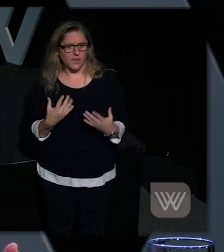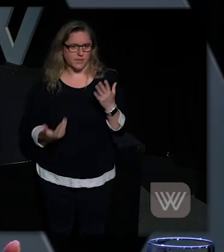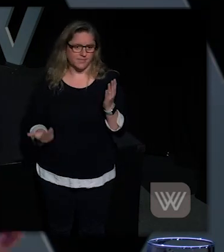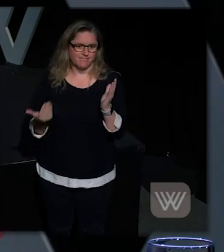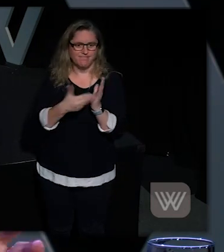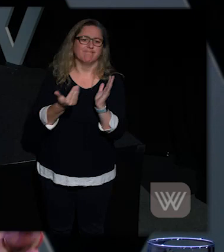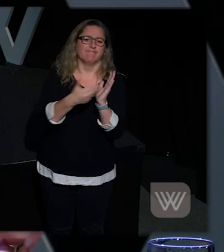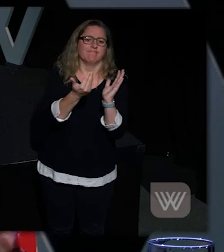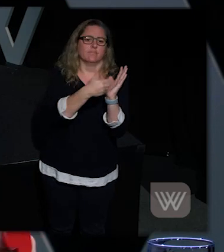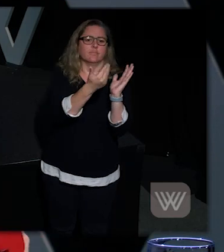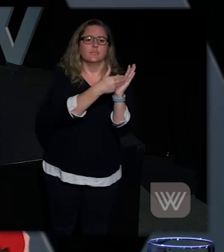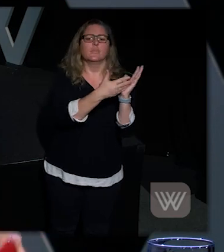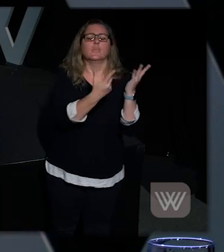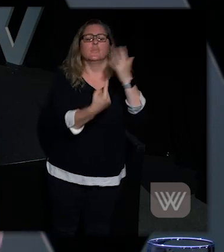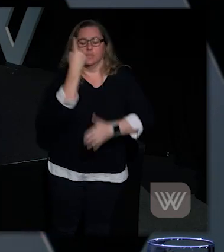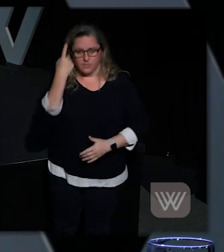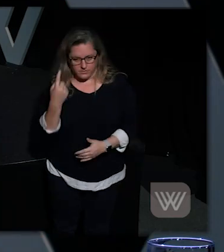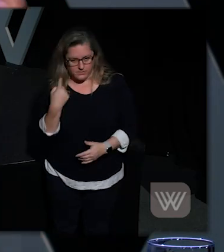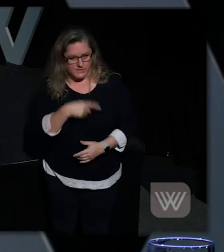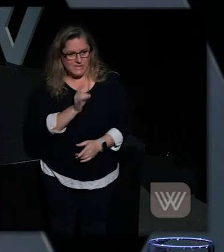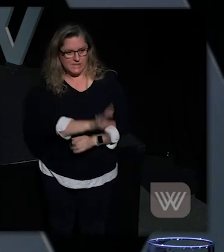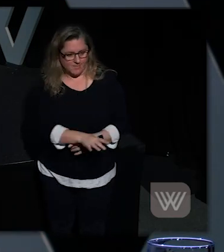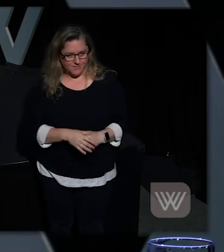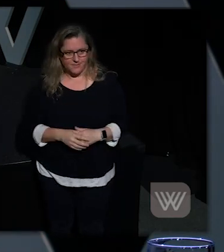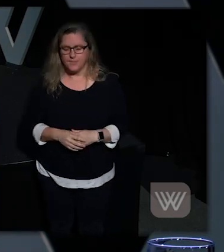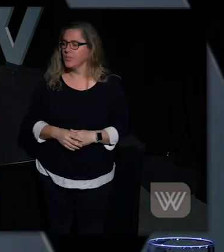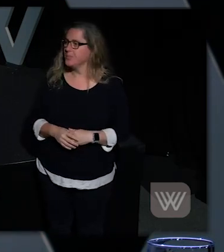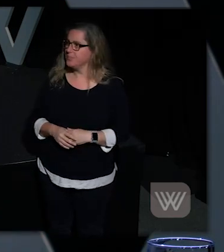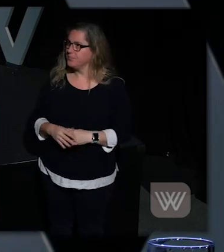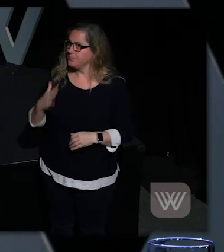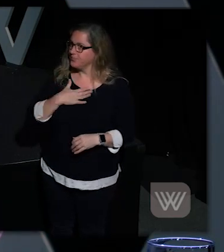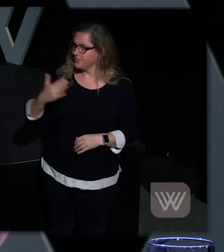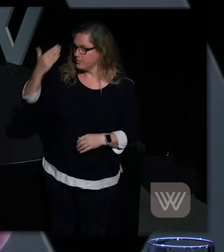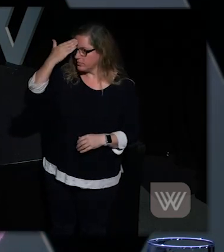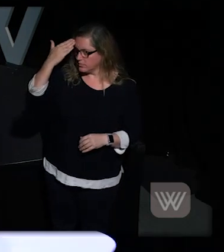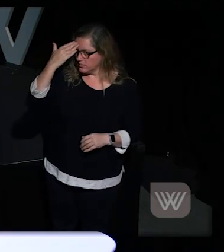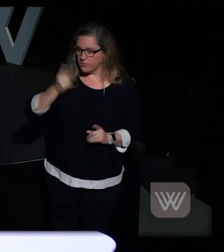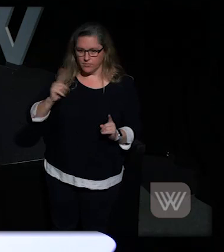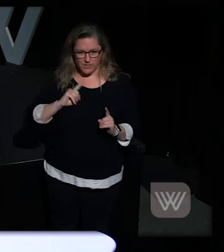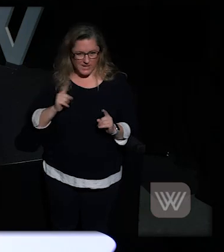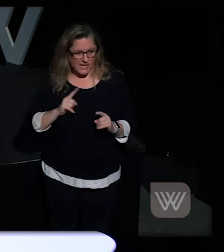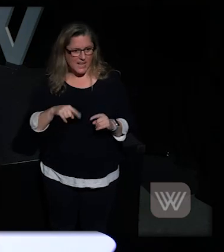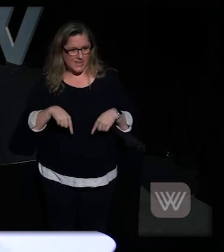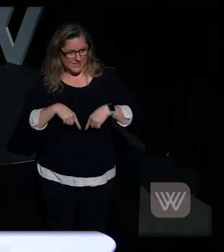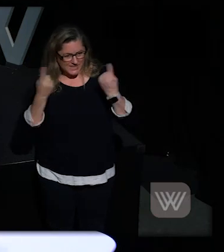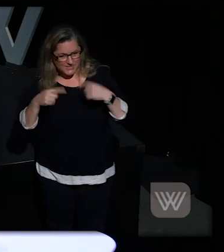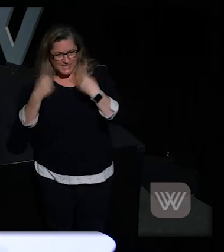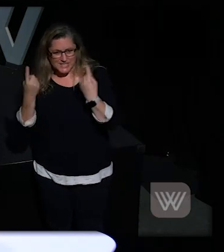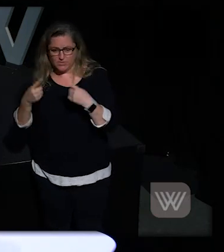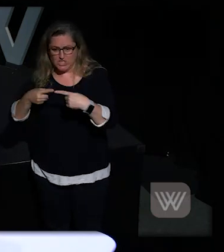spoke to a lot of people that knew her, and I think in my mind, in the context of all the other cyber hate targets I've talked